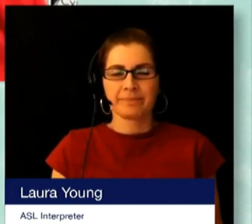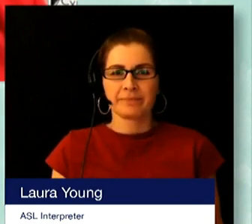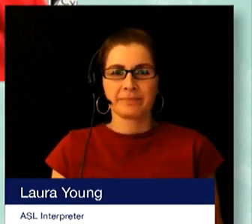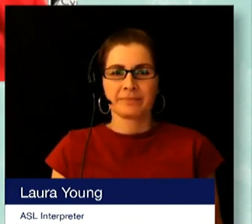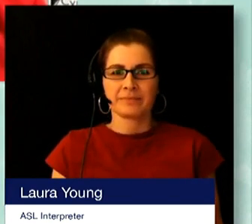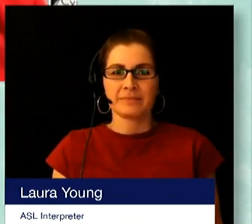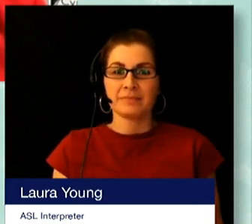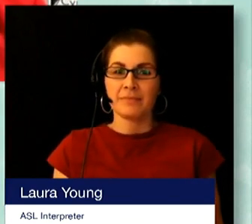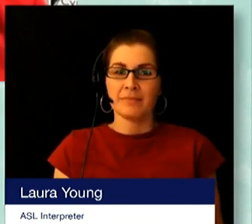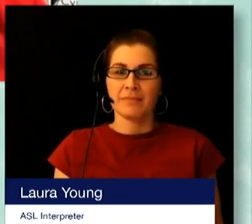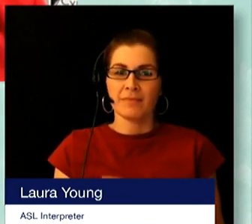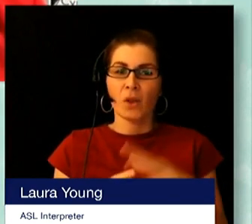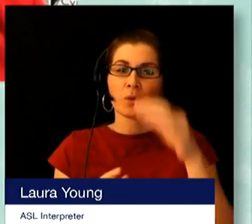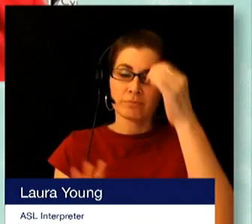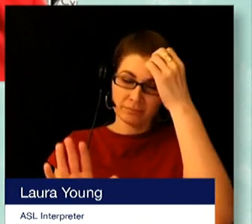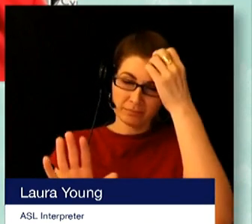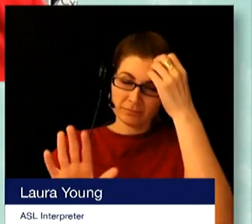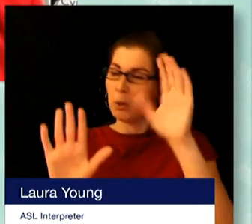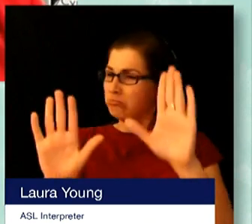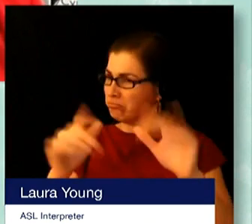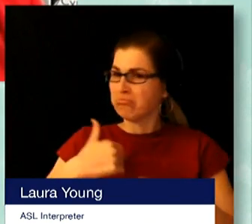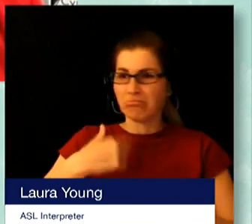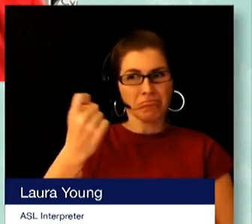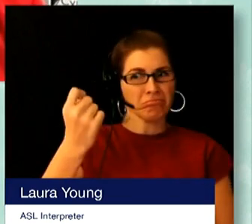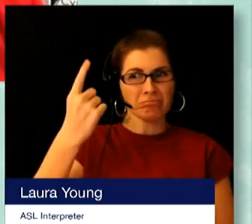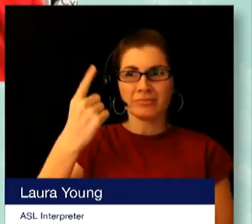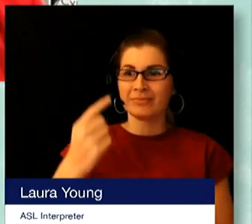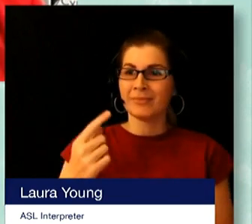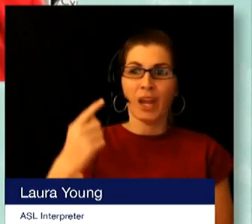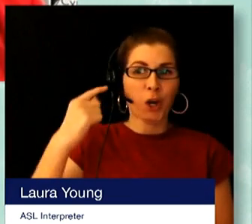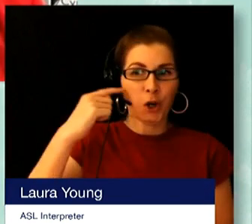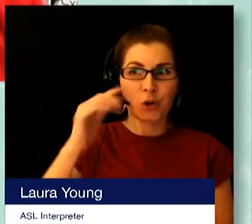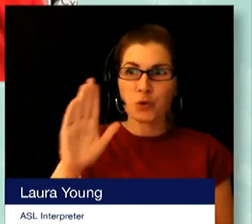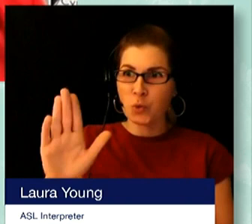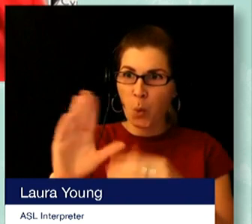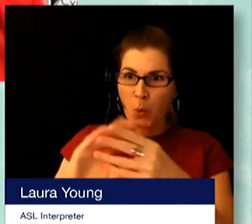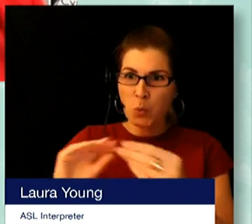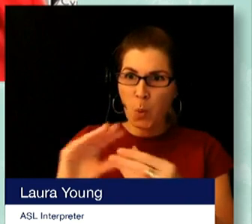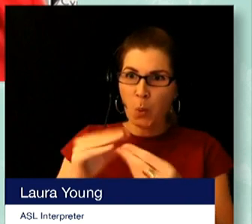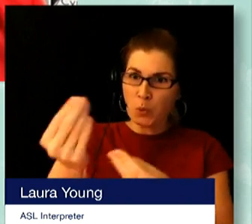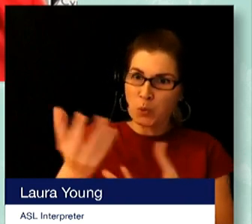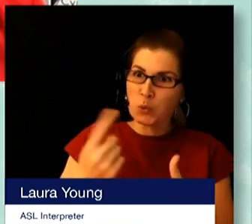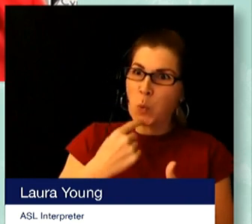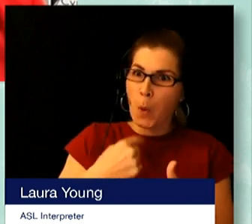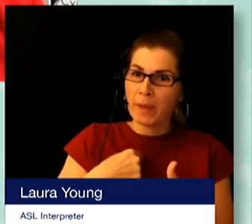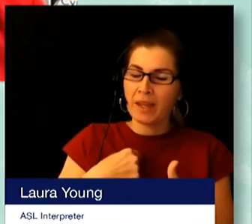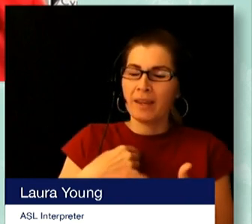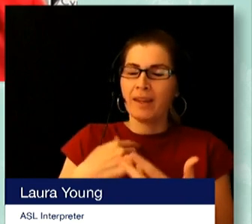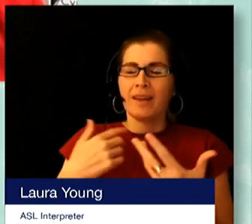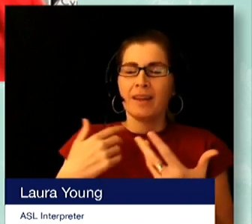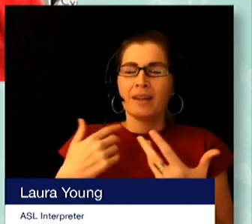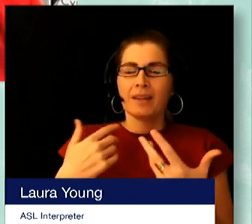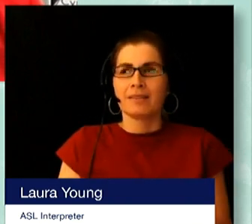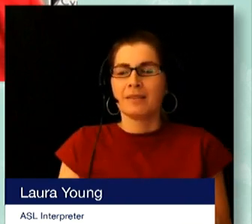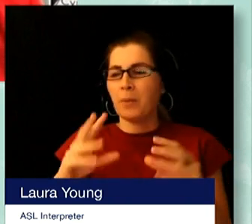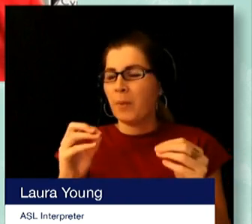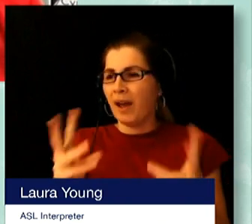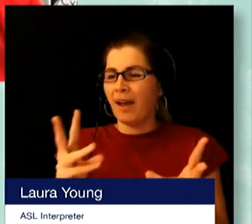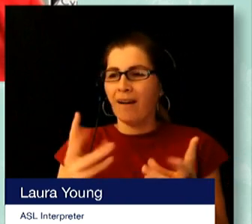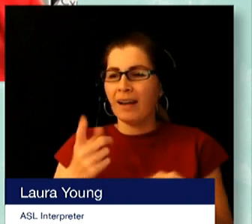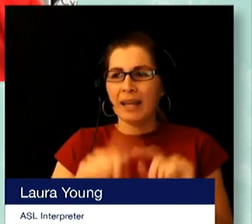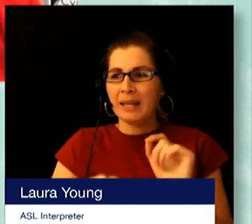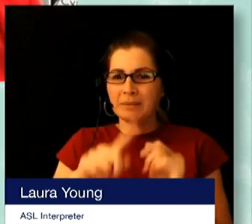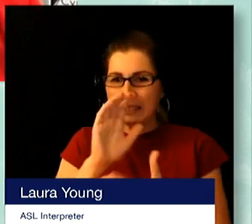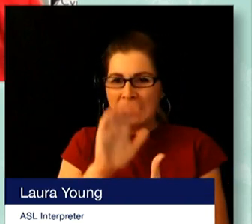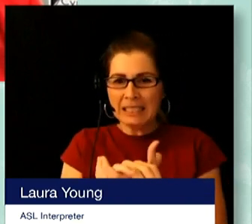No, I completely understand. And having heard your story now several times, it never ceases to amaze me how deeply inspirational and moving